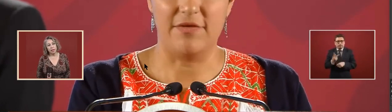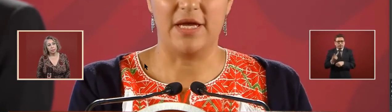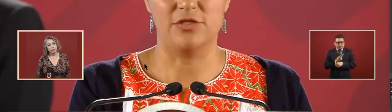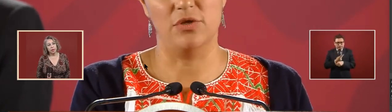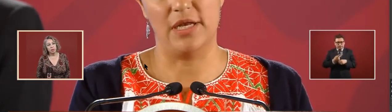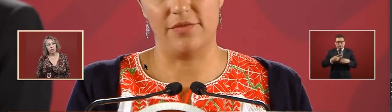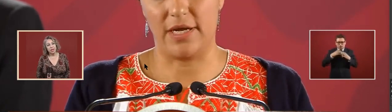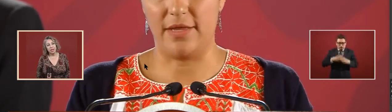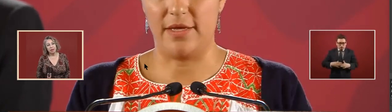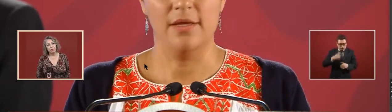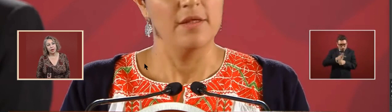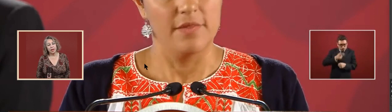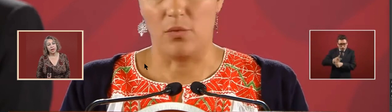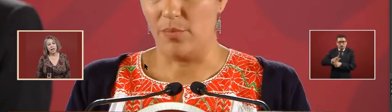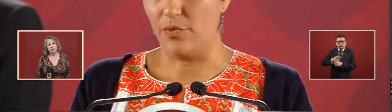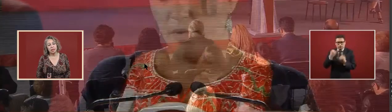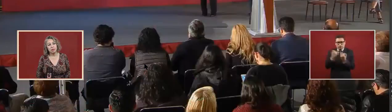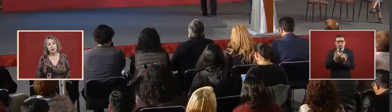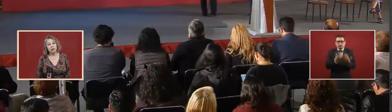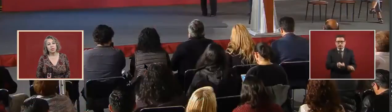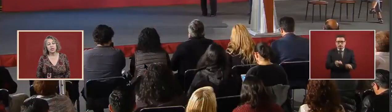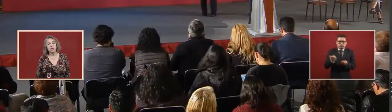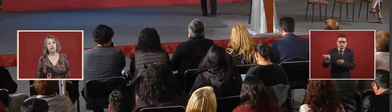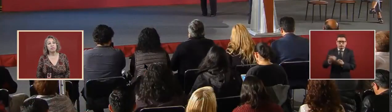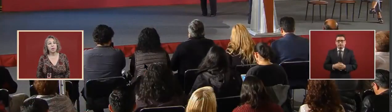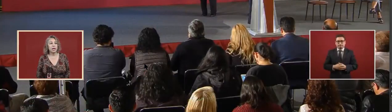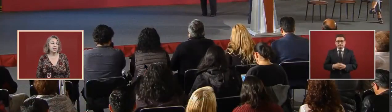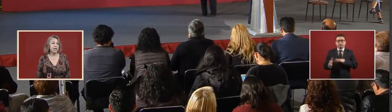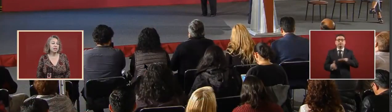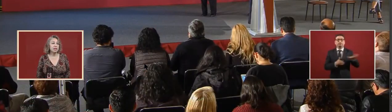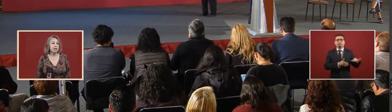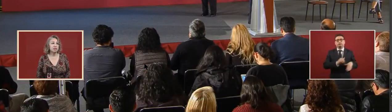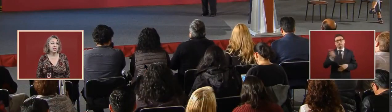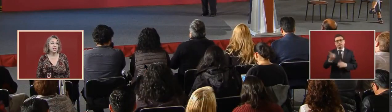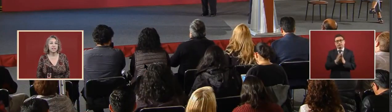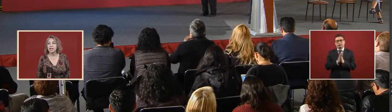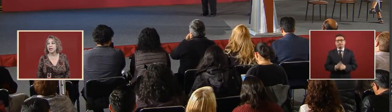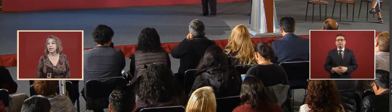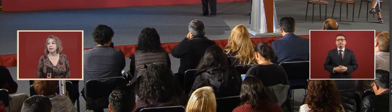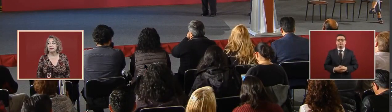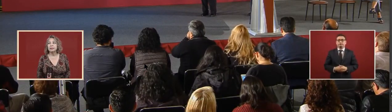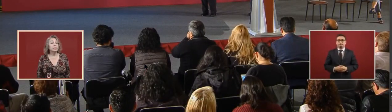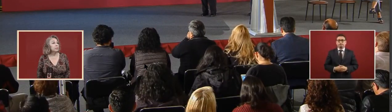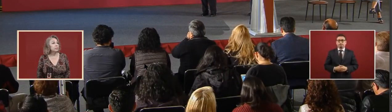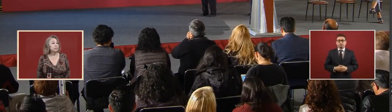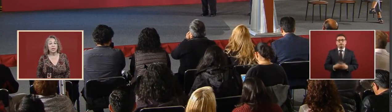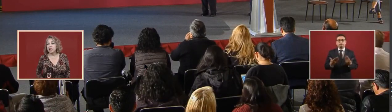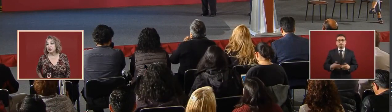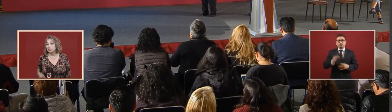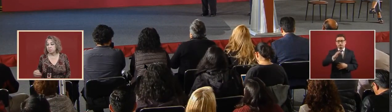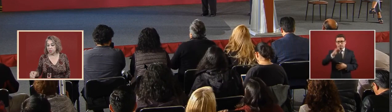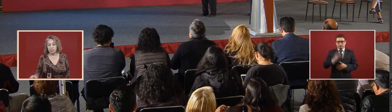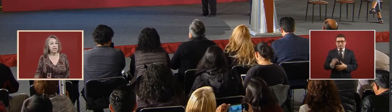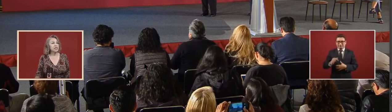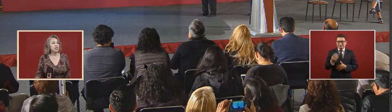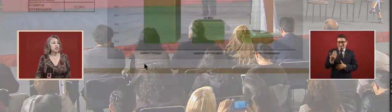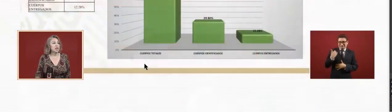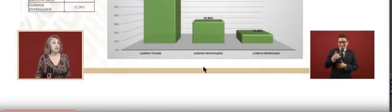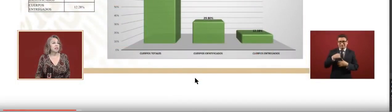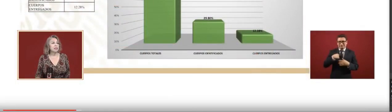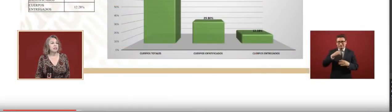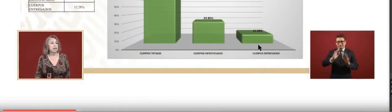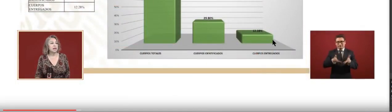happening with identifying and the returning of bodies. And then here's the next slide. And here's the